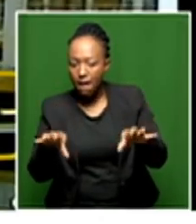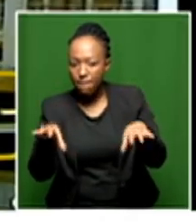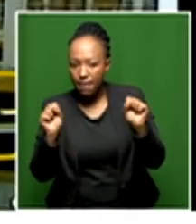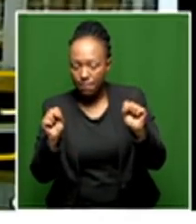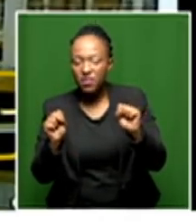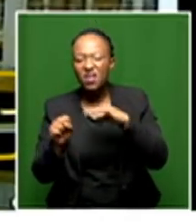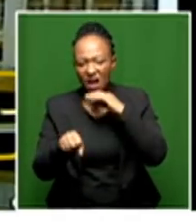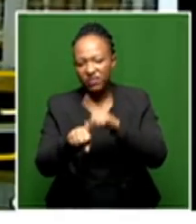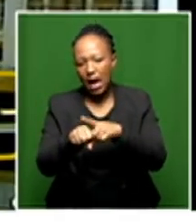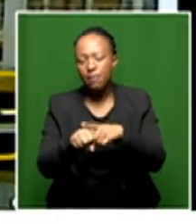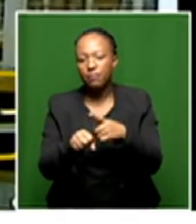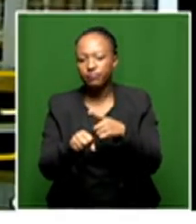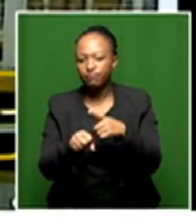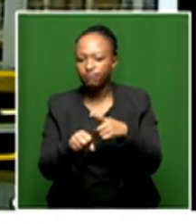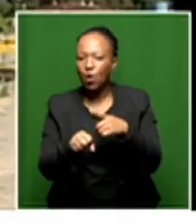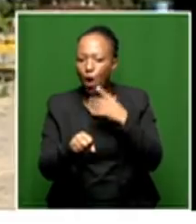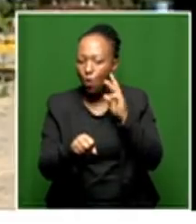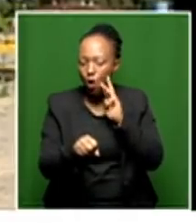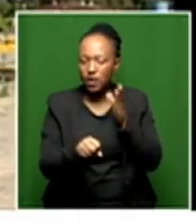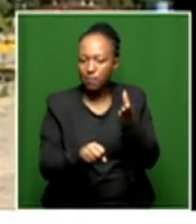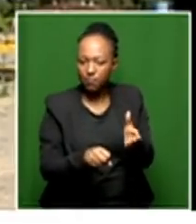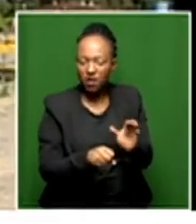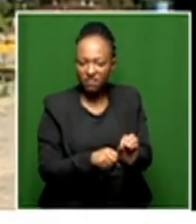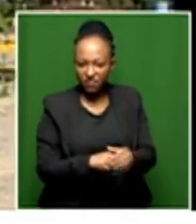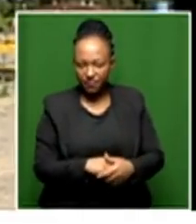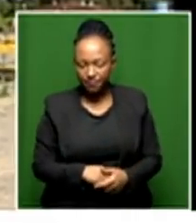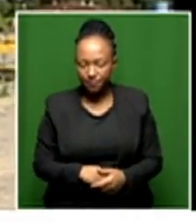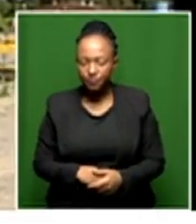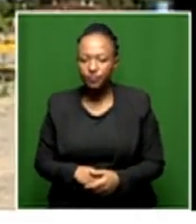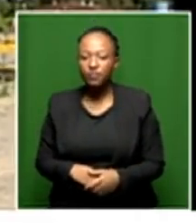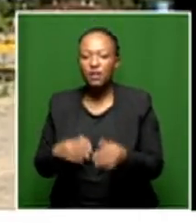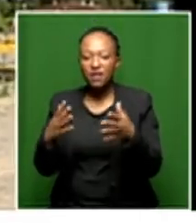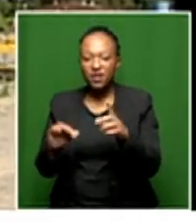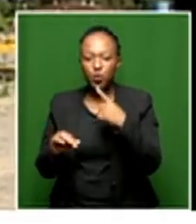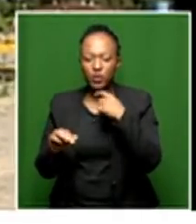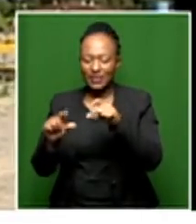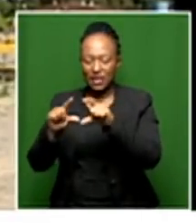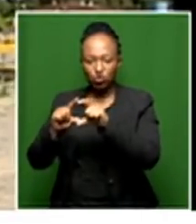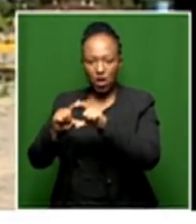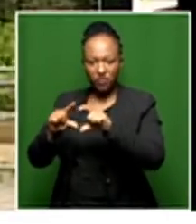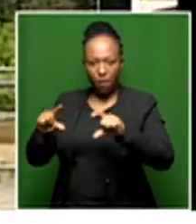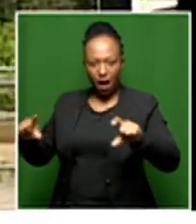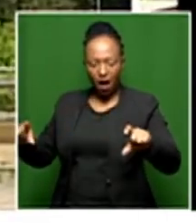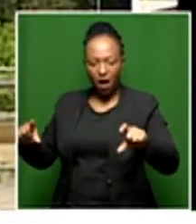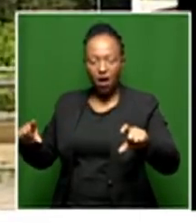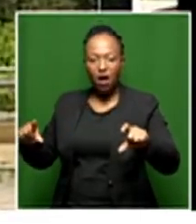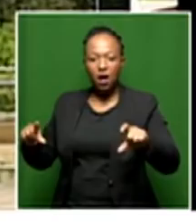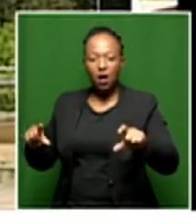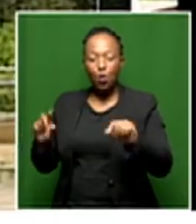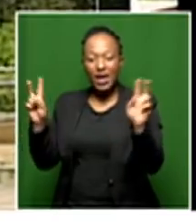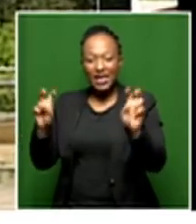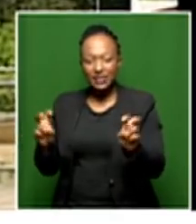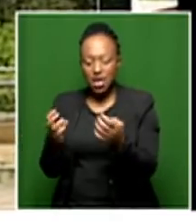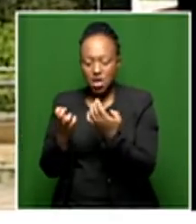time. Now, the transformers, as I said, electrical equipment, there are a